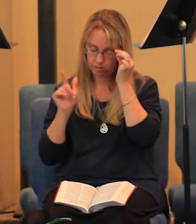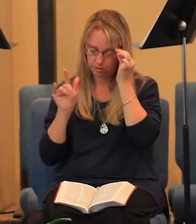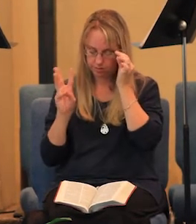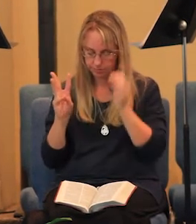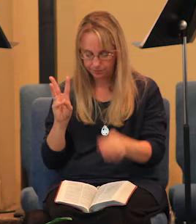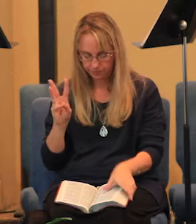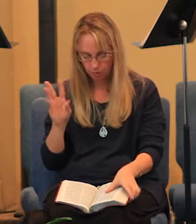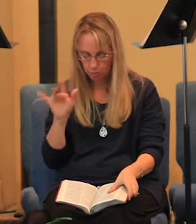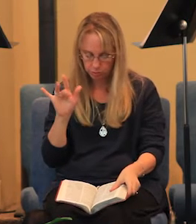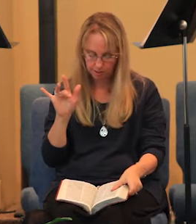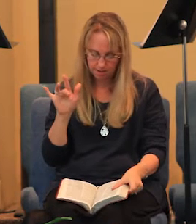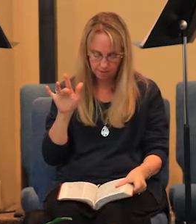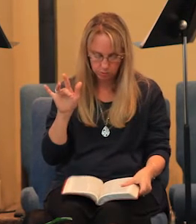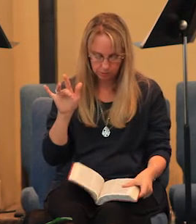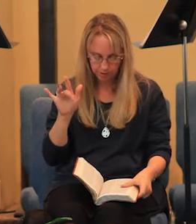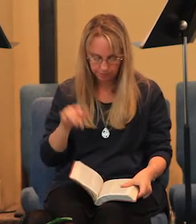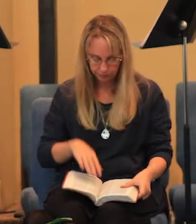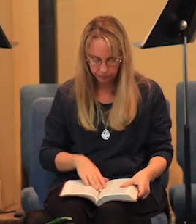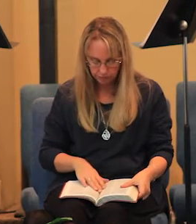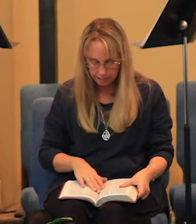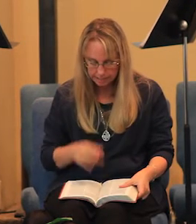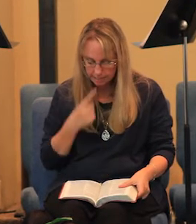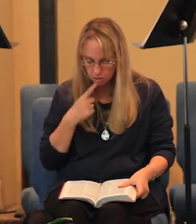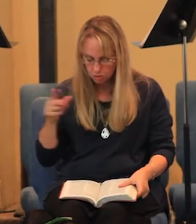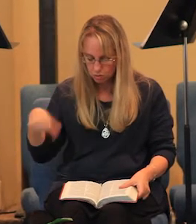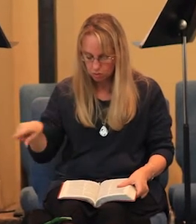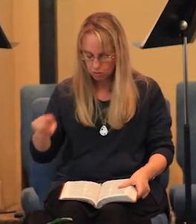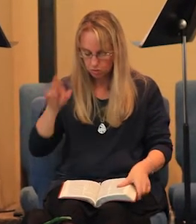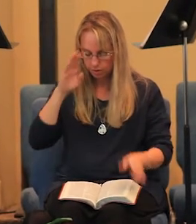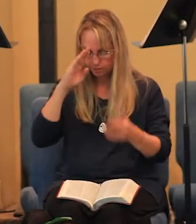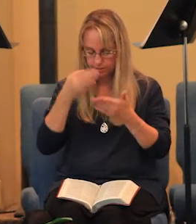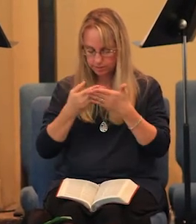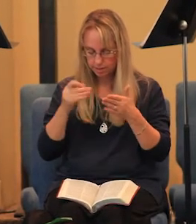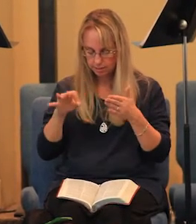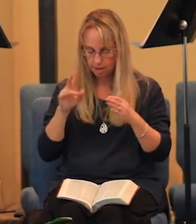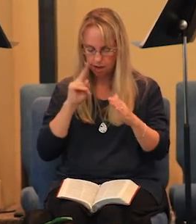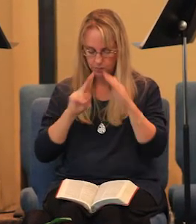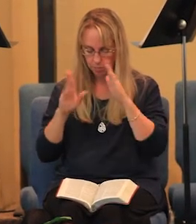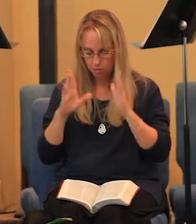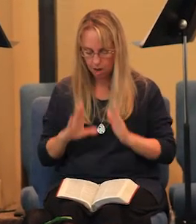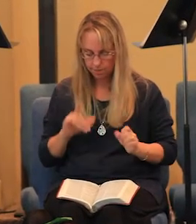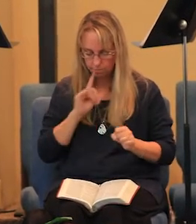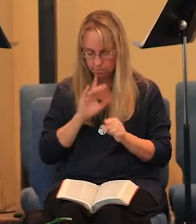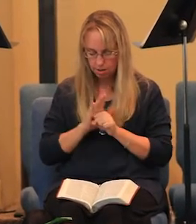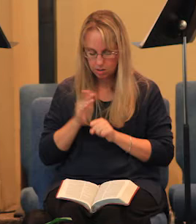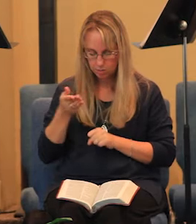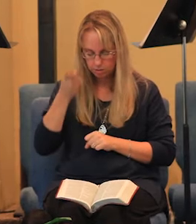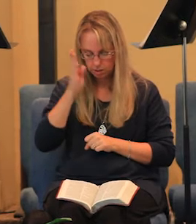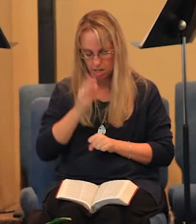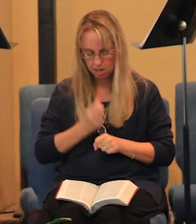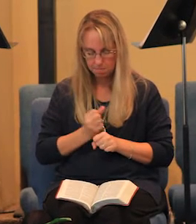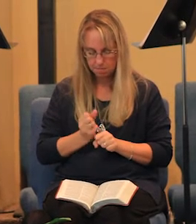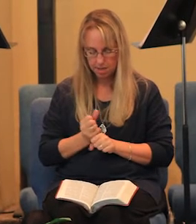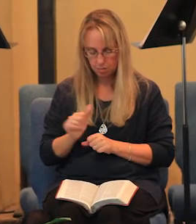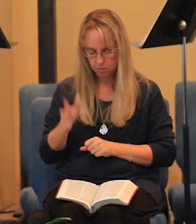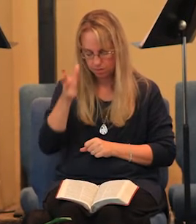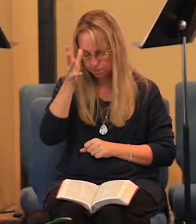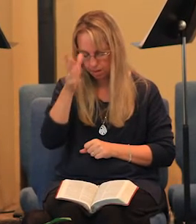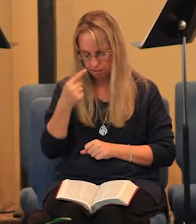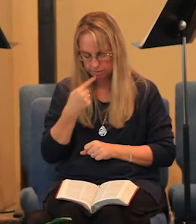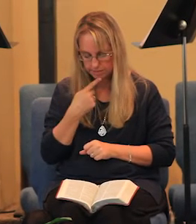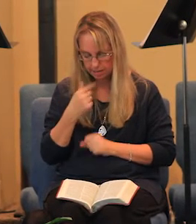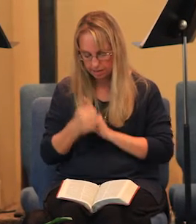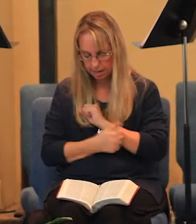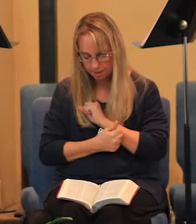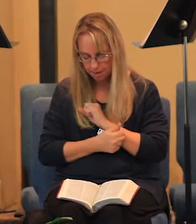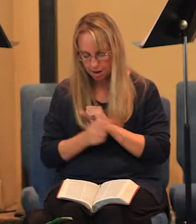Actually, let me pick up in verse 25. "It is you who are the sons of the prophets and of the covenant which God made with your fathers, saying to